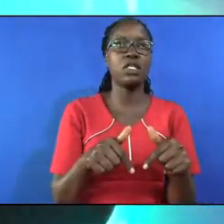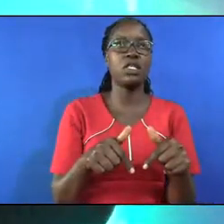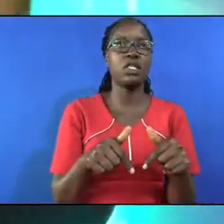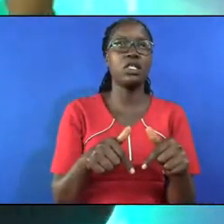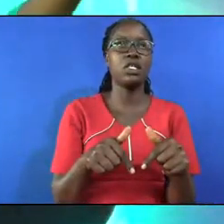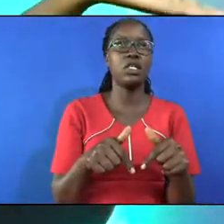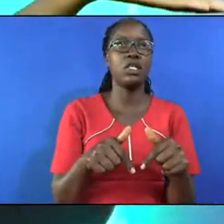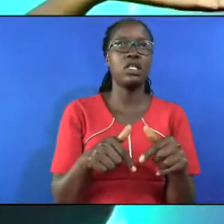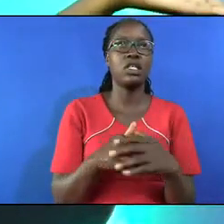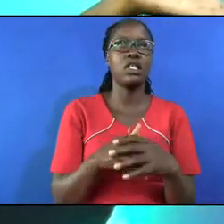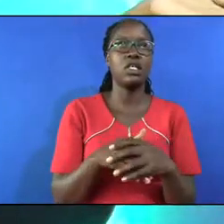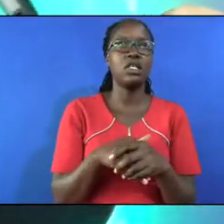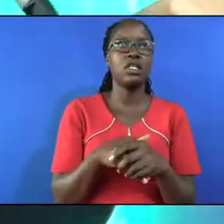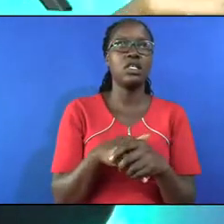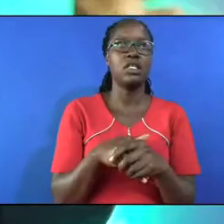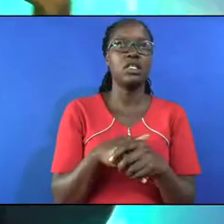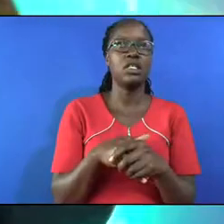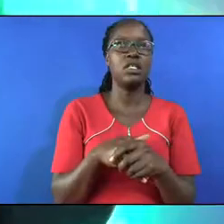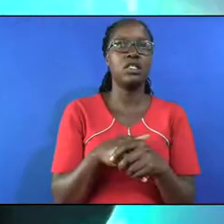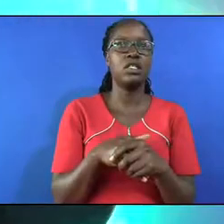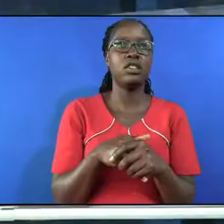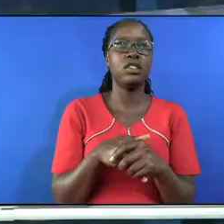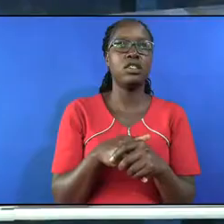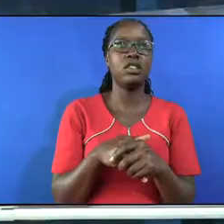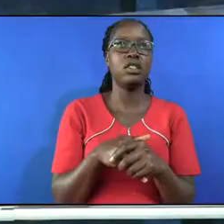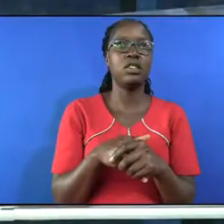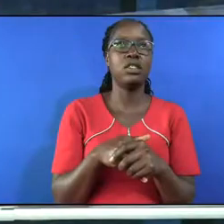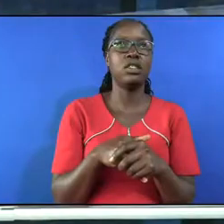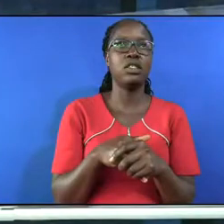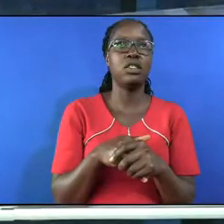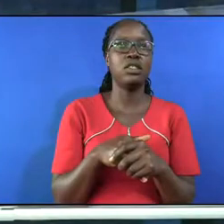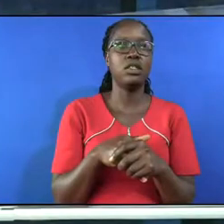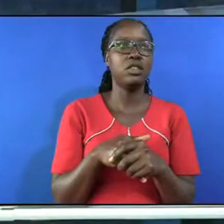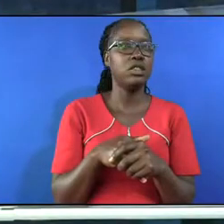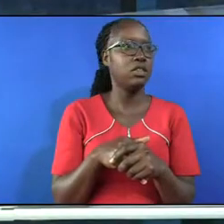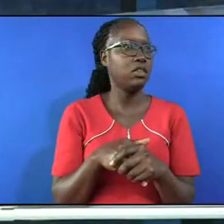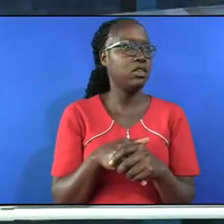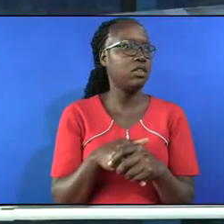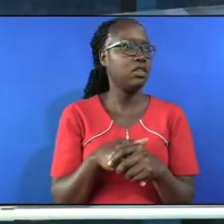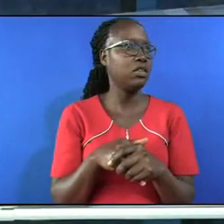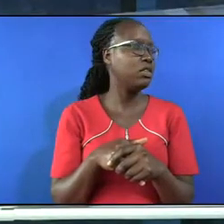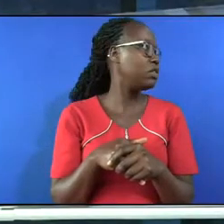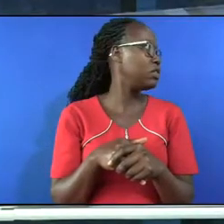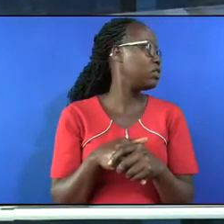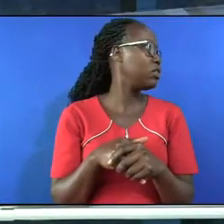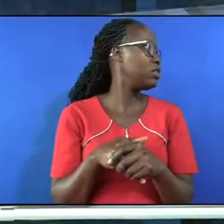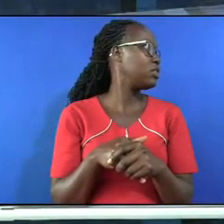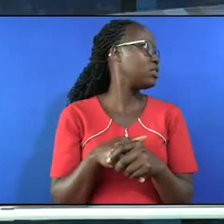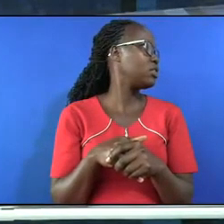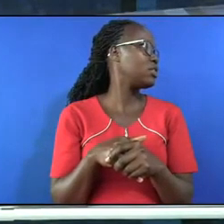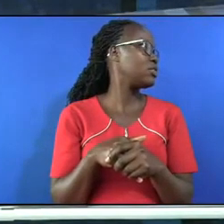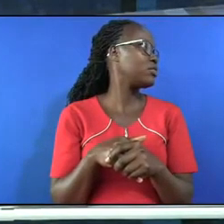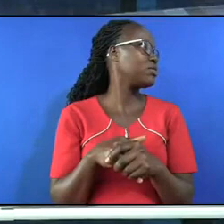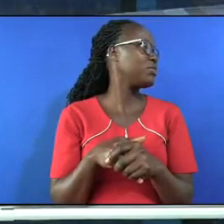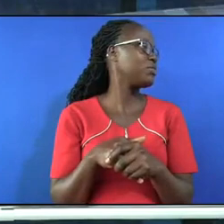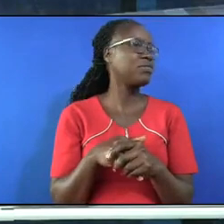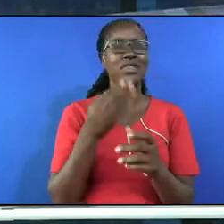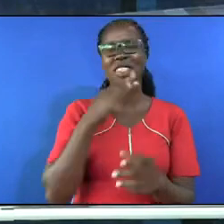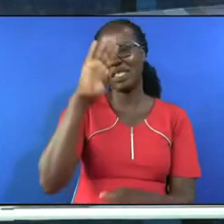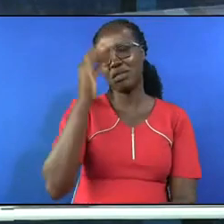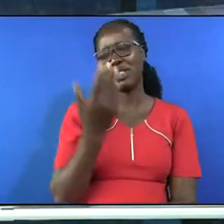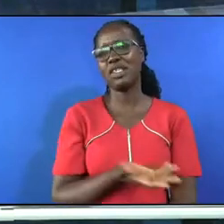day is, someone? You saw the poster. Come on. Congregation, you are letting me down.